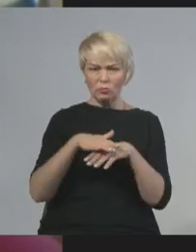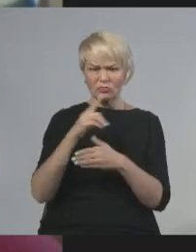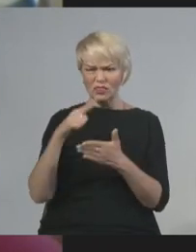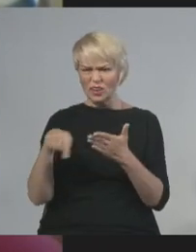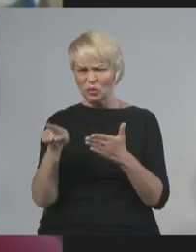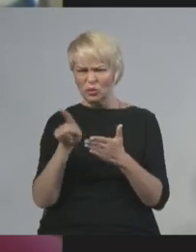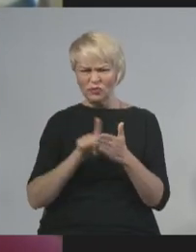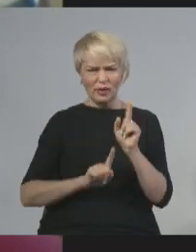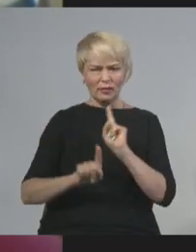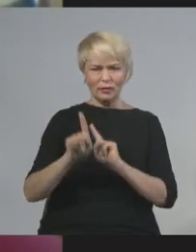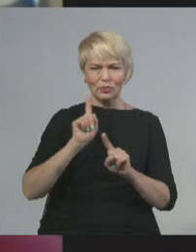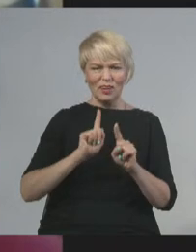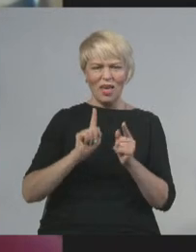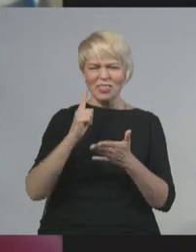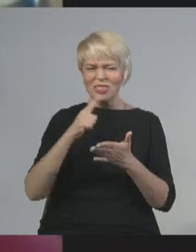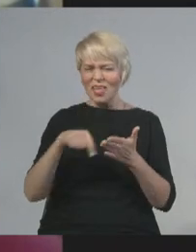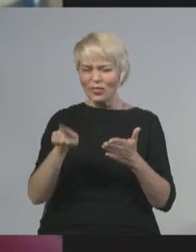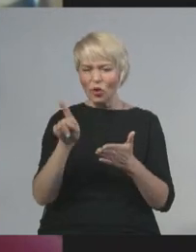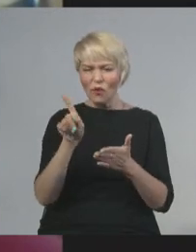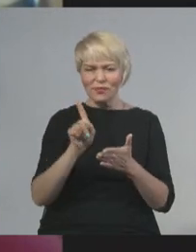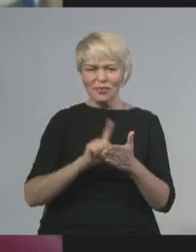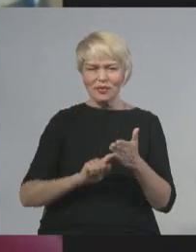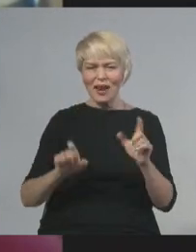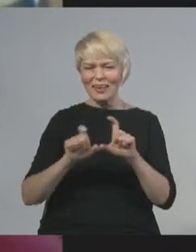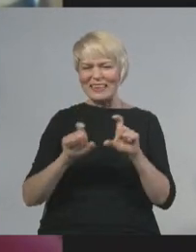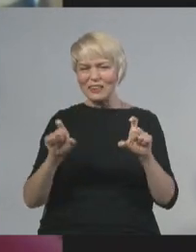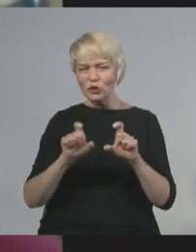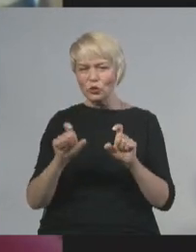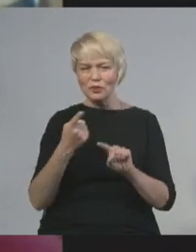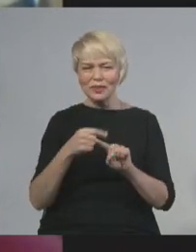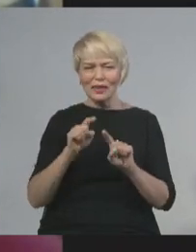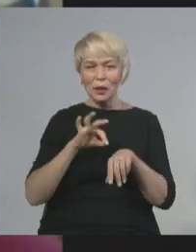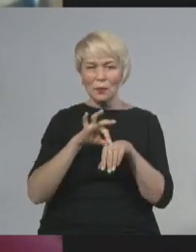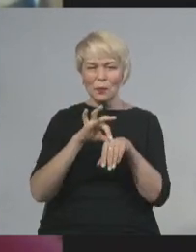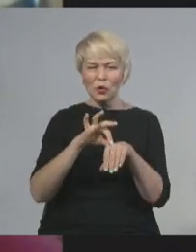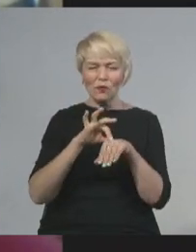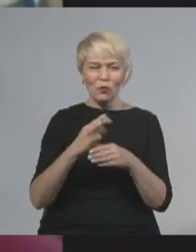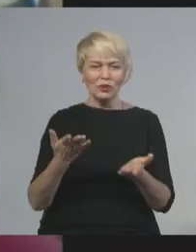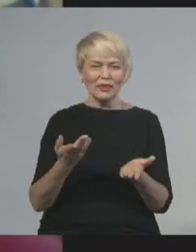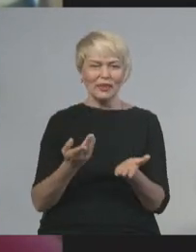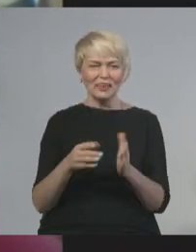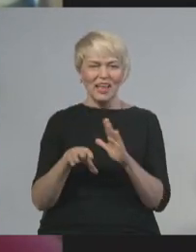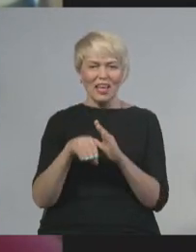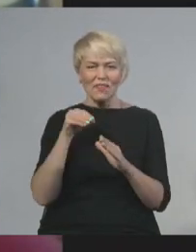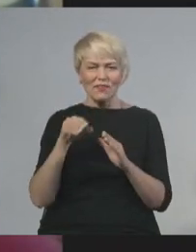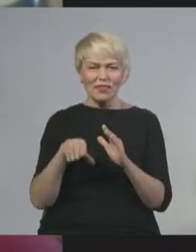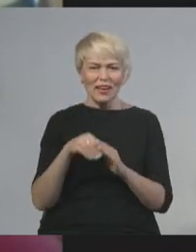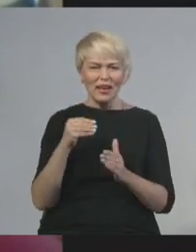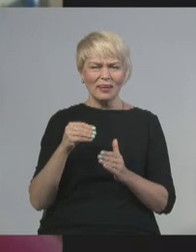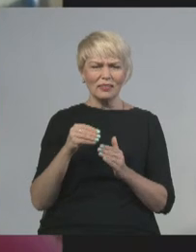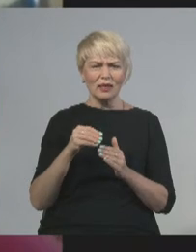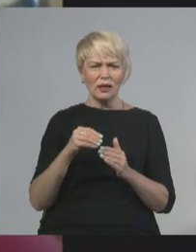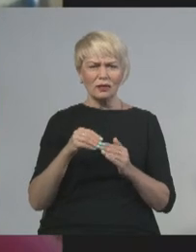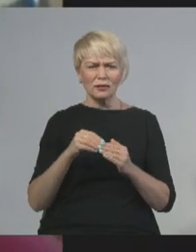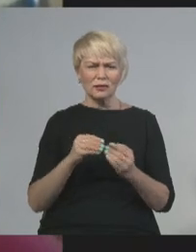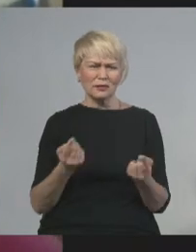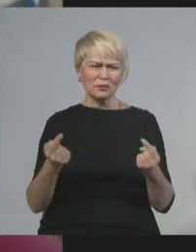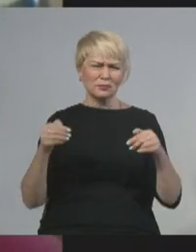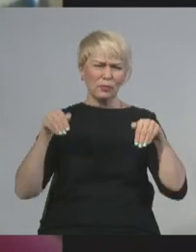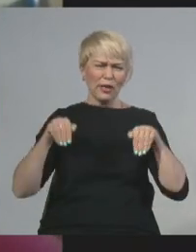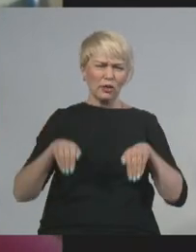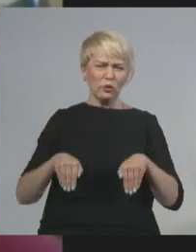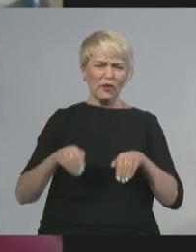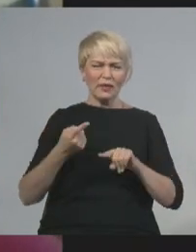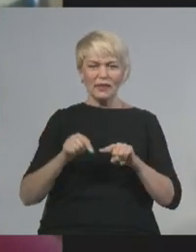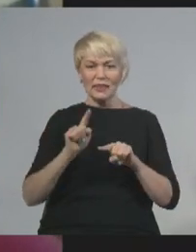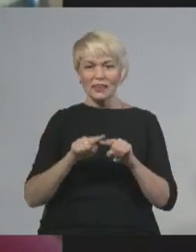of the elections um there were voices to boycotted one of the leading candidates actually said she would quit because of that